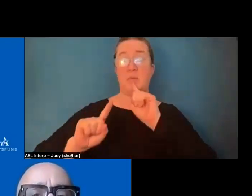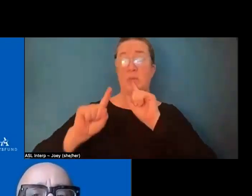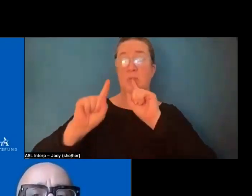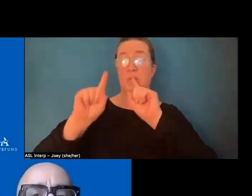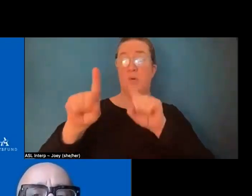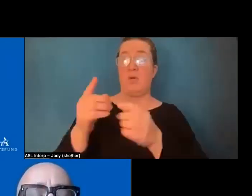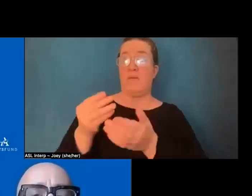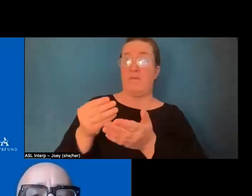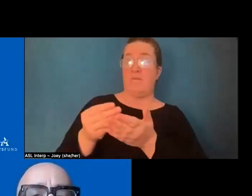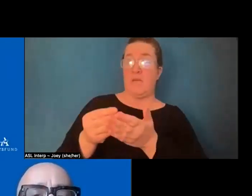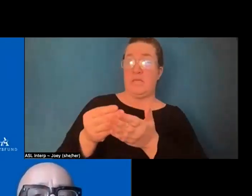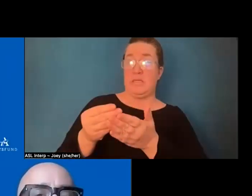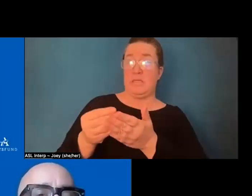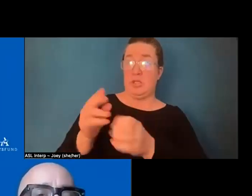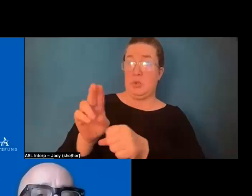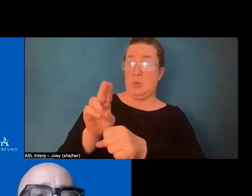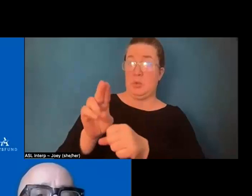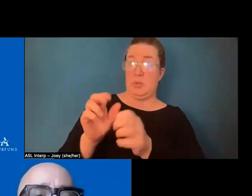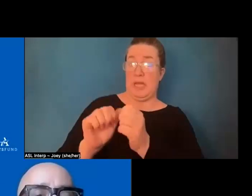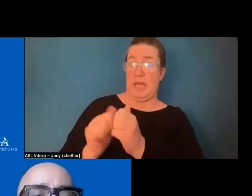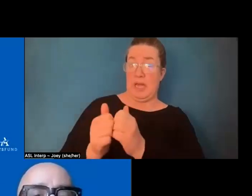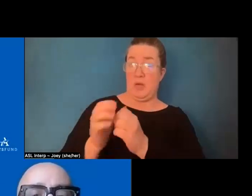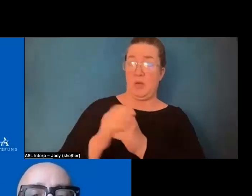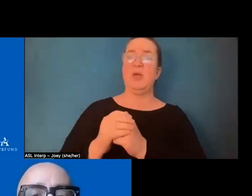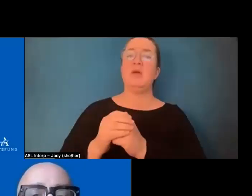in the way reported on the application? Will my